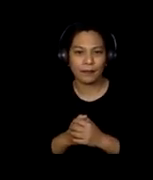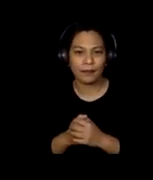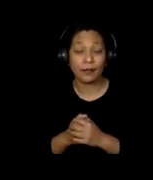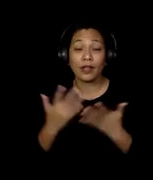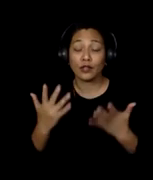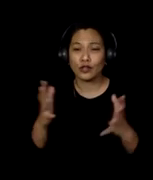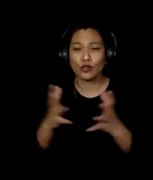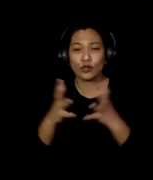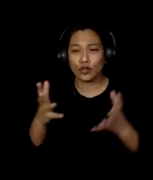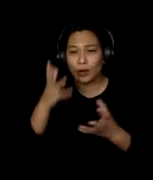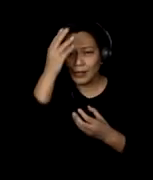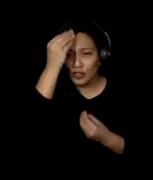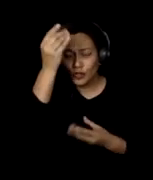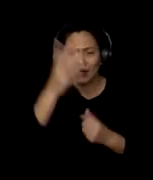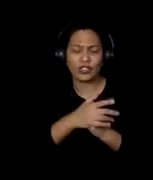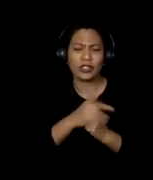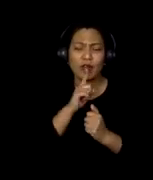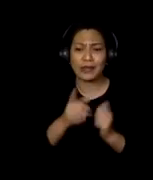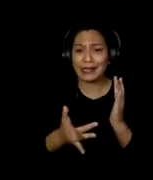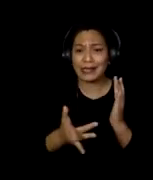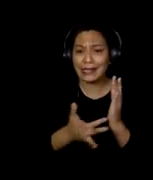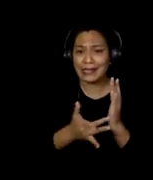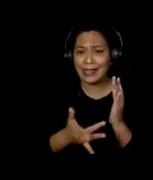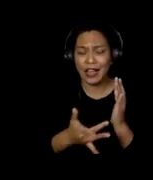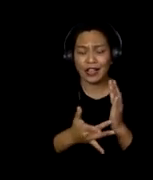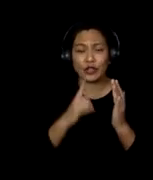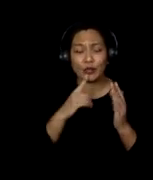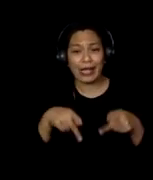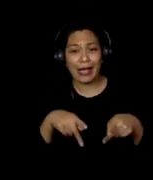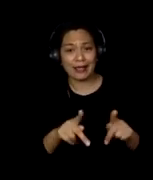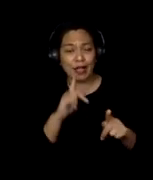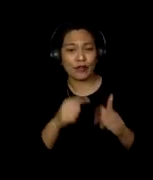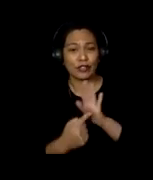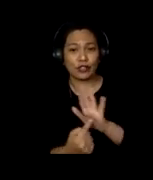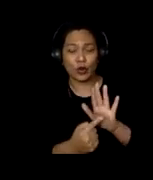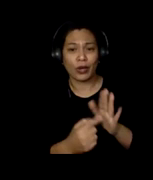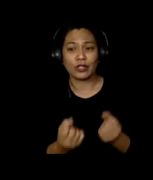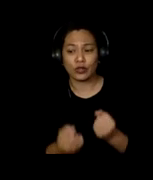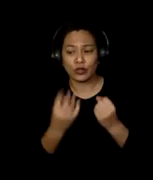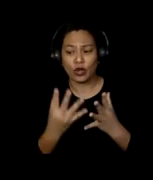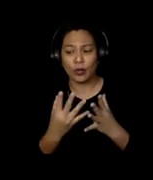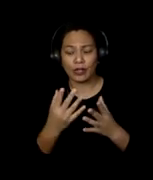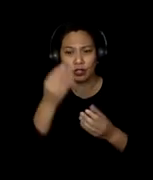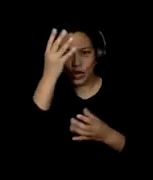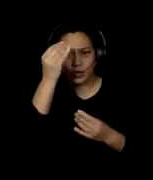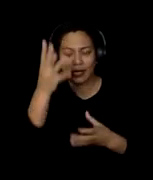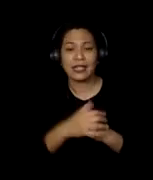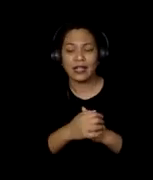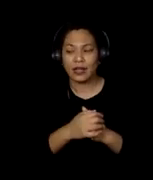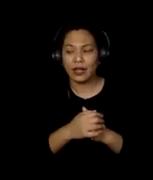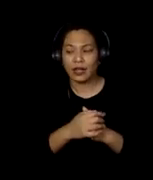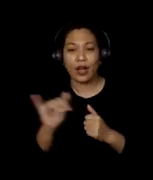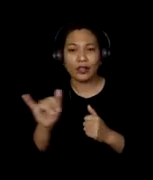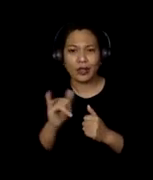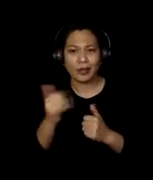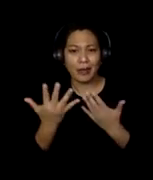because there's so much content and because technology is enabling the display of so much content, I don't know if any of you remember, even 5 years